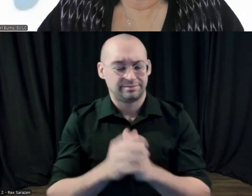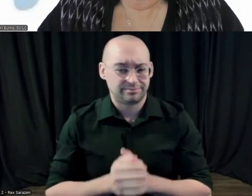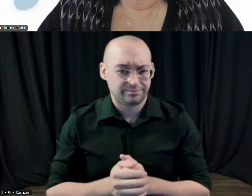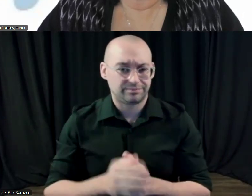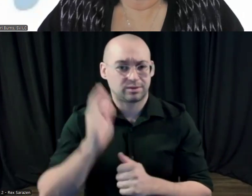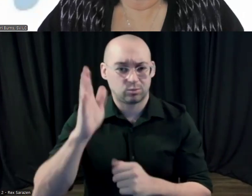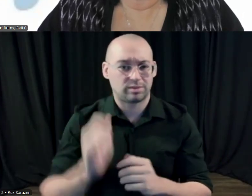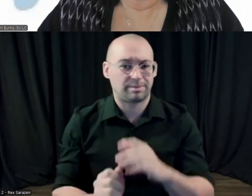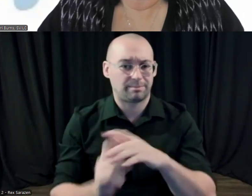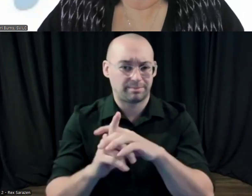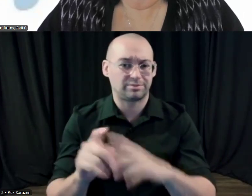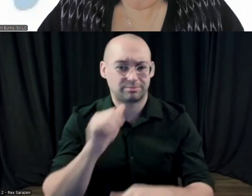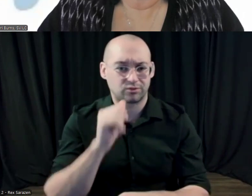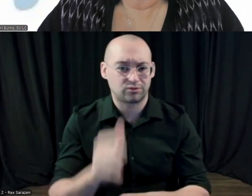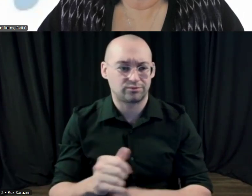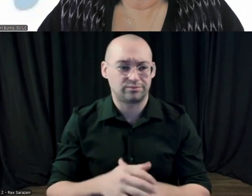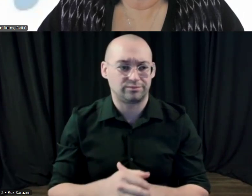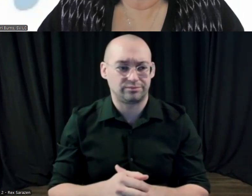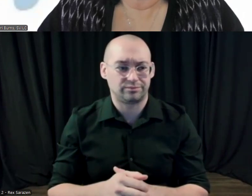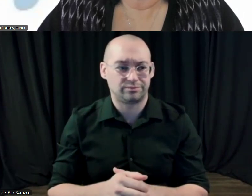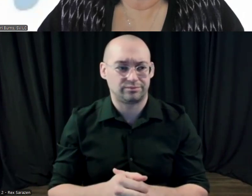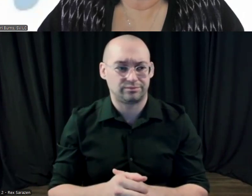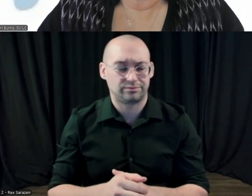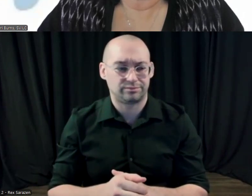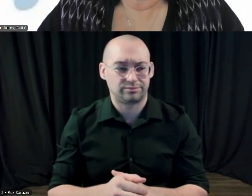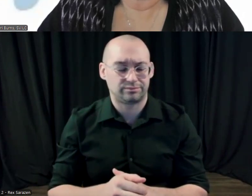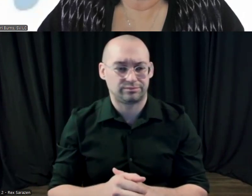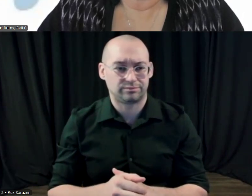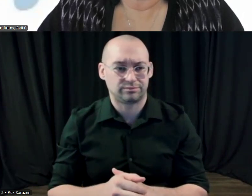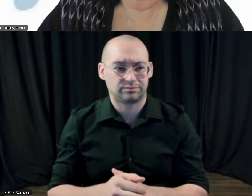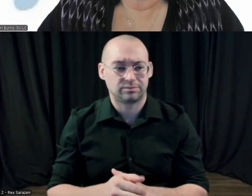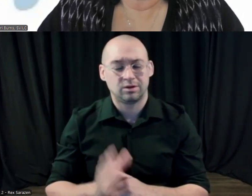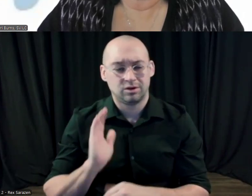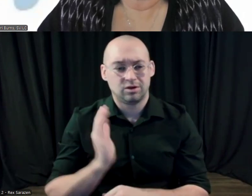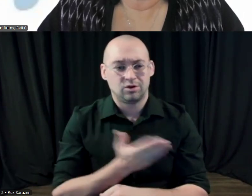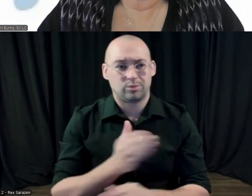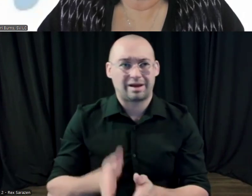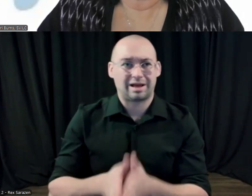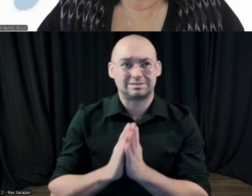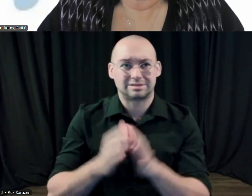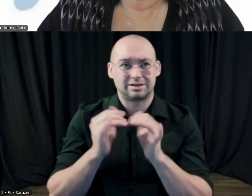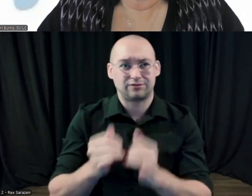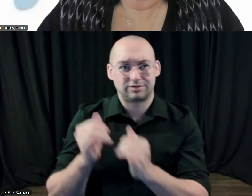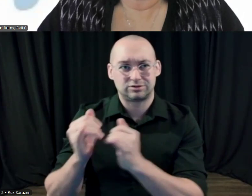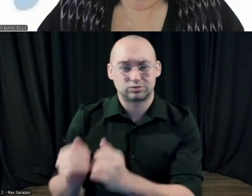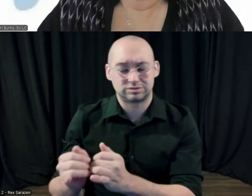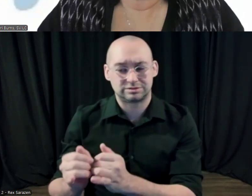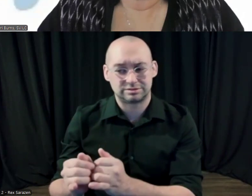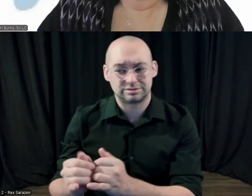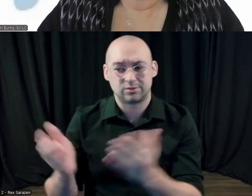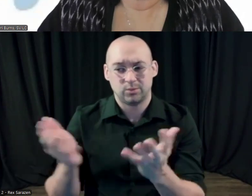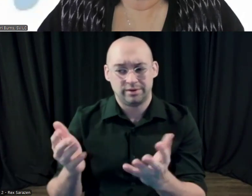by tomorrow. And we've asked individuals to